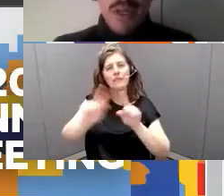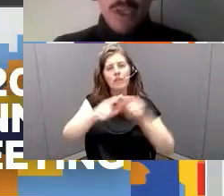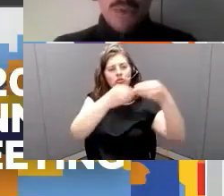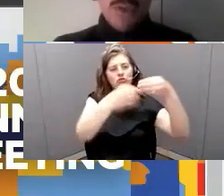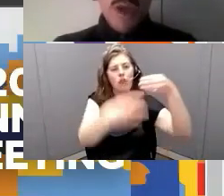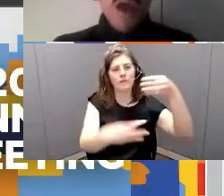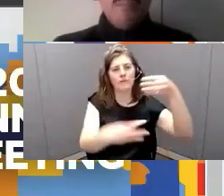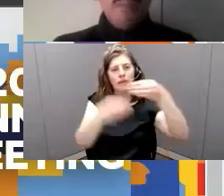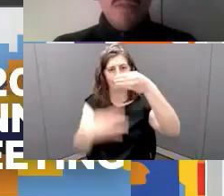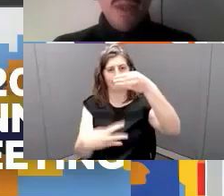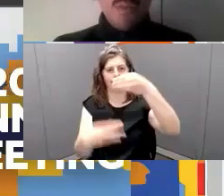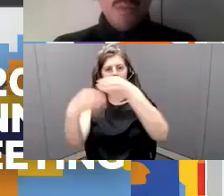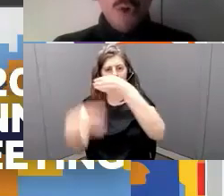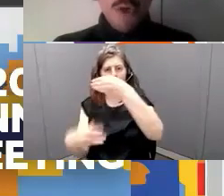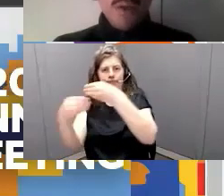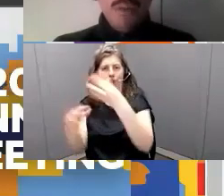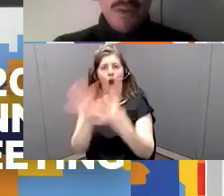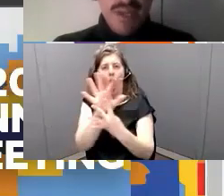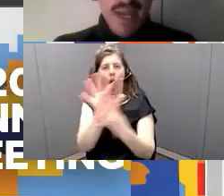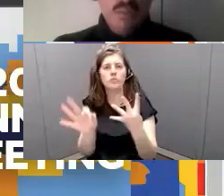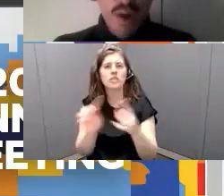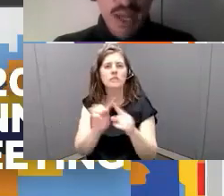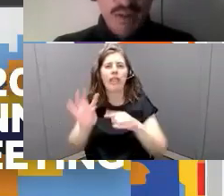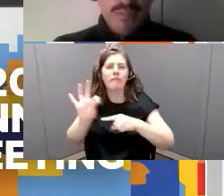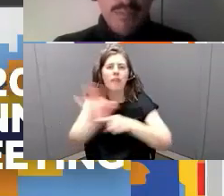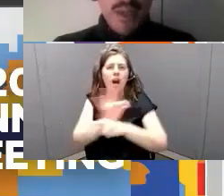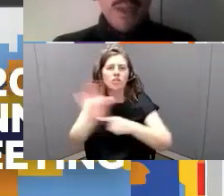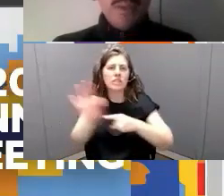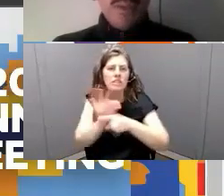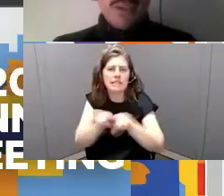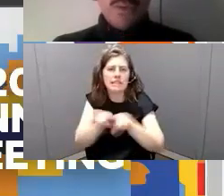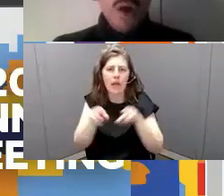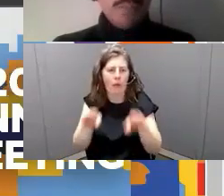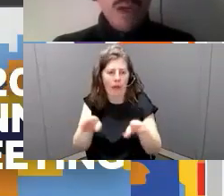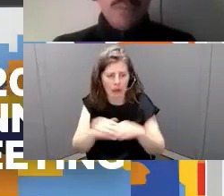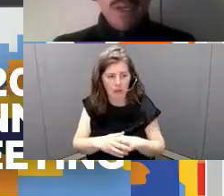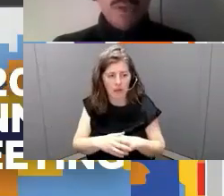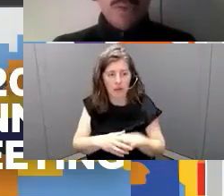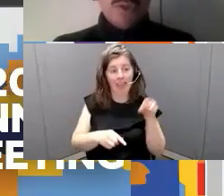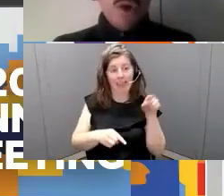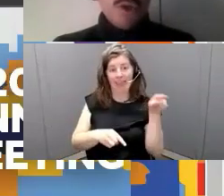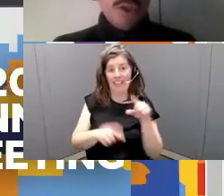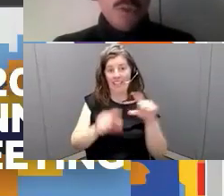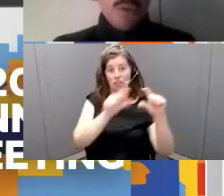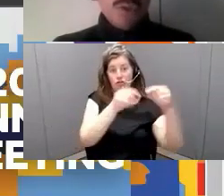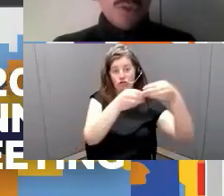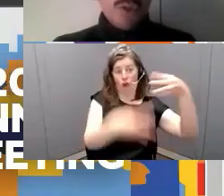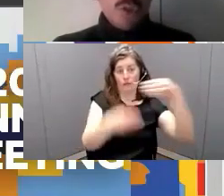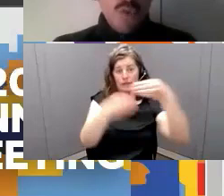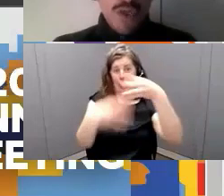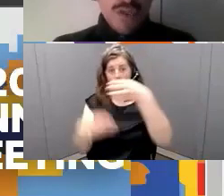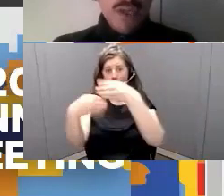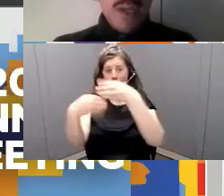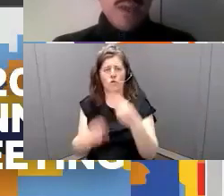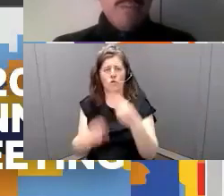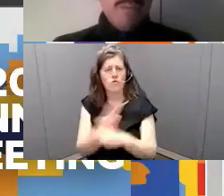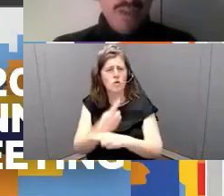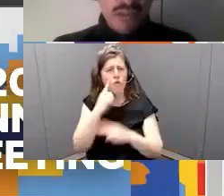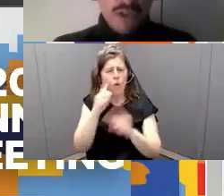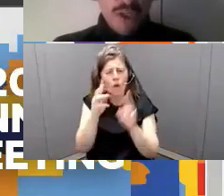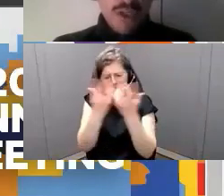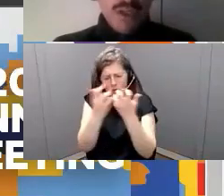drop-down menus, but they will work the same way. These drop-down menus are used to sort